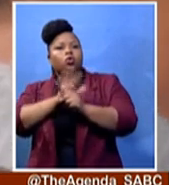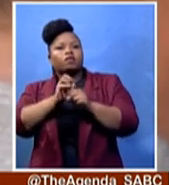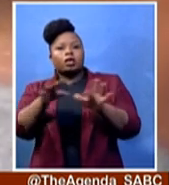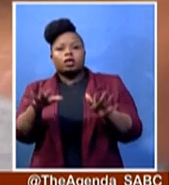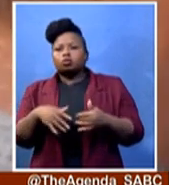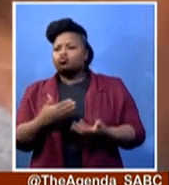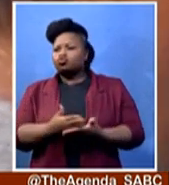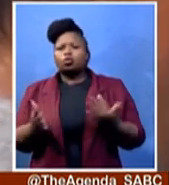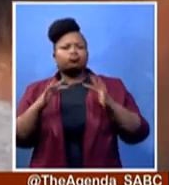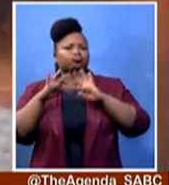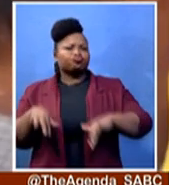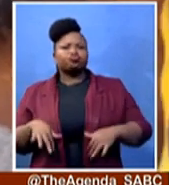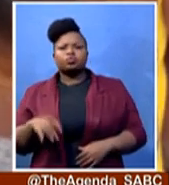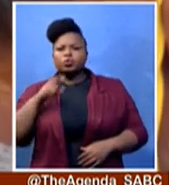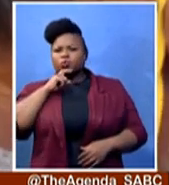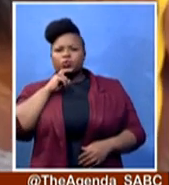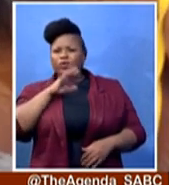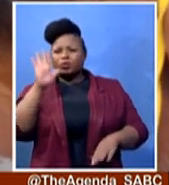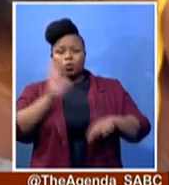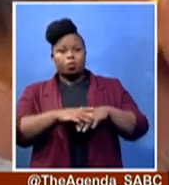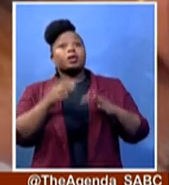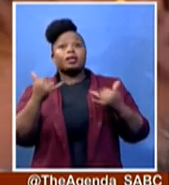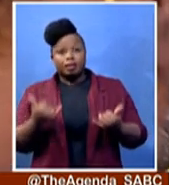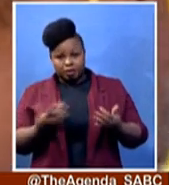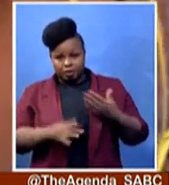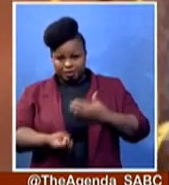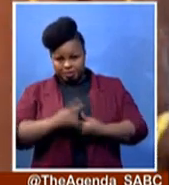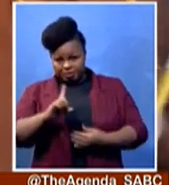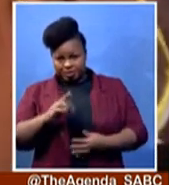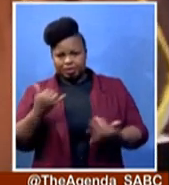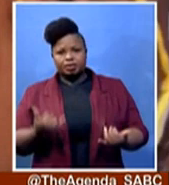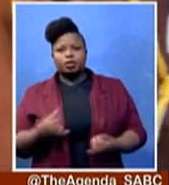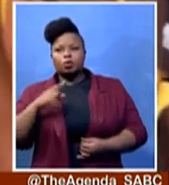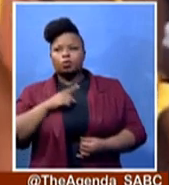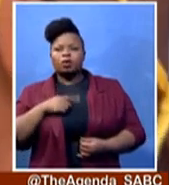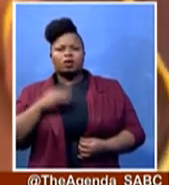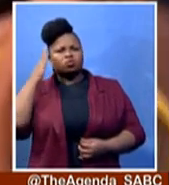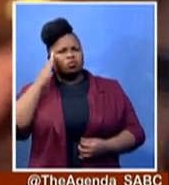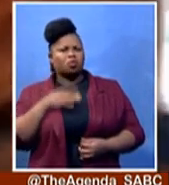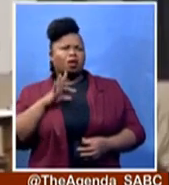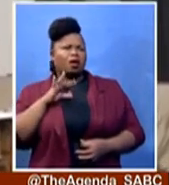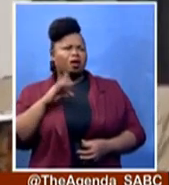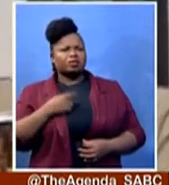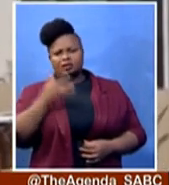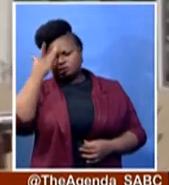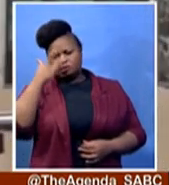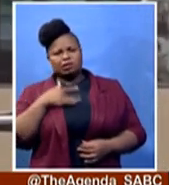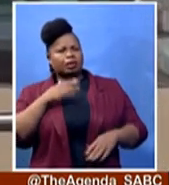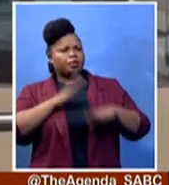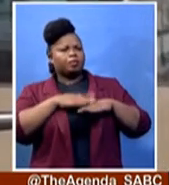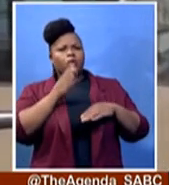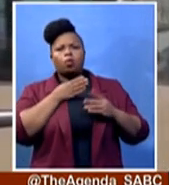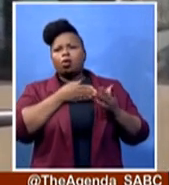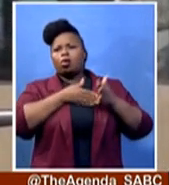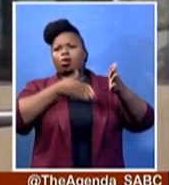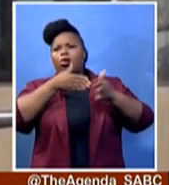And now what's happening is, as cases mount every single day, as people struggle to get access to hospital beds, oxygen and